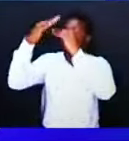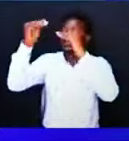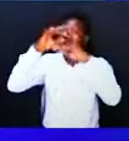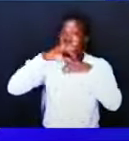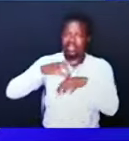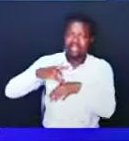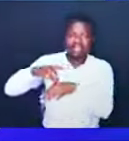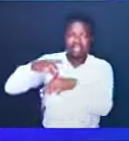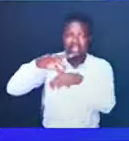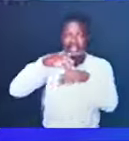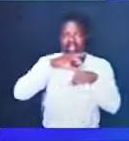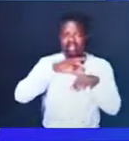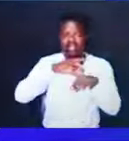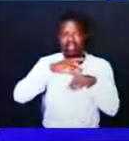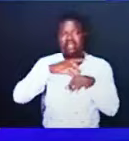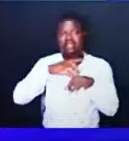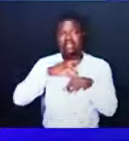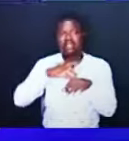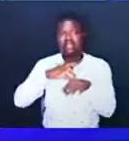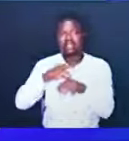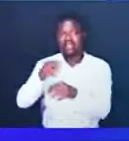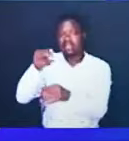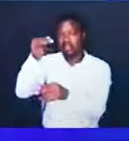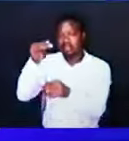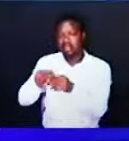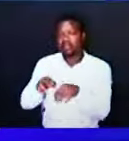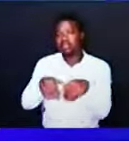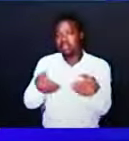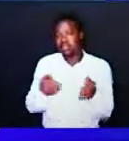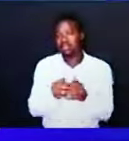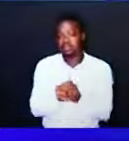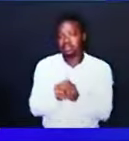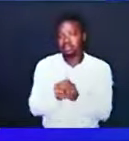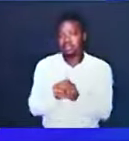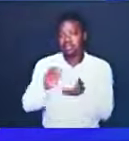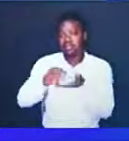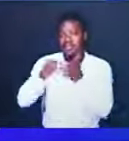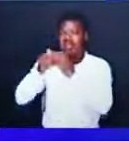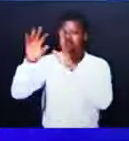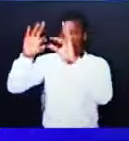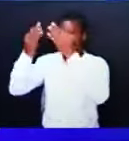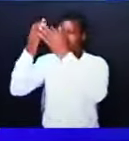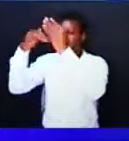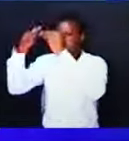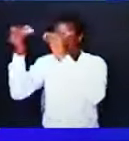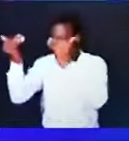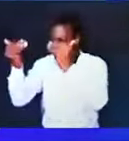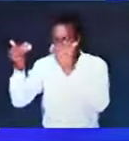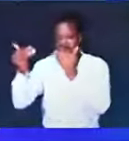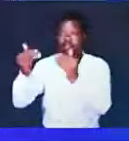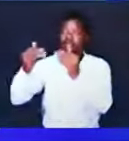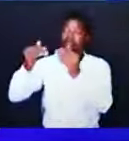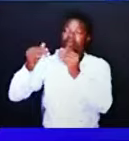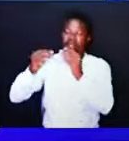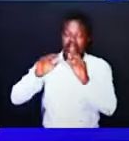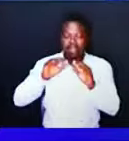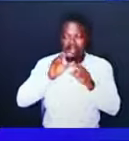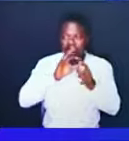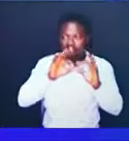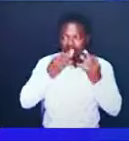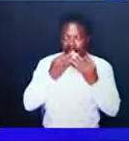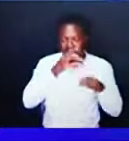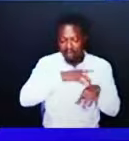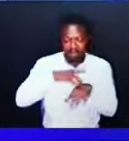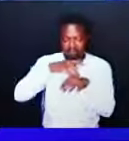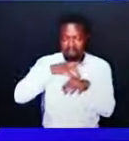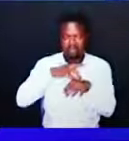is named. The family is the whole family. When you take those in heaven from it, it doesn't become whole